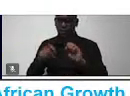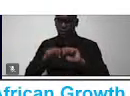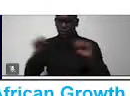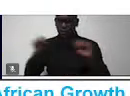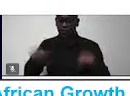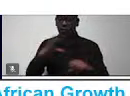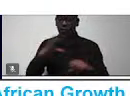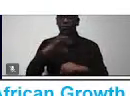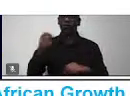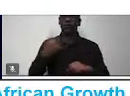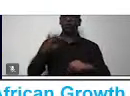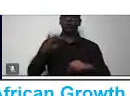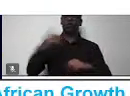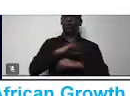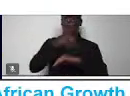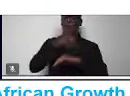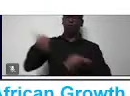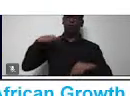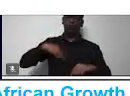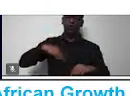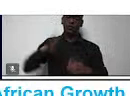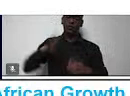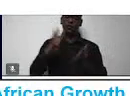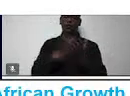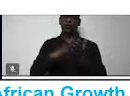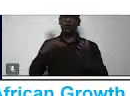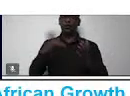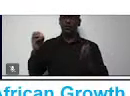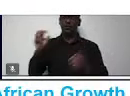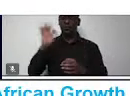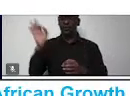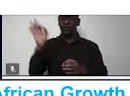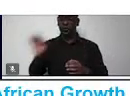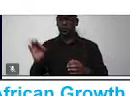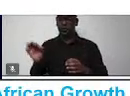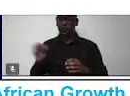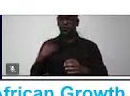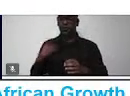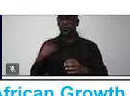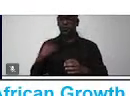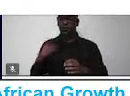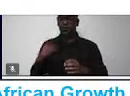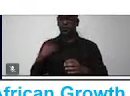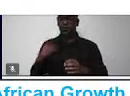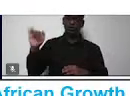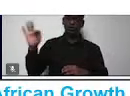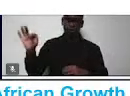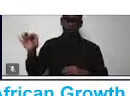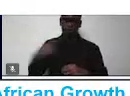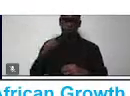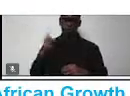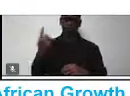benefits, 97% of tariff lines are duty-free into the United States, and we have that.